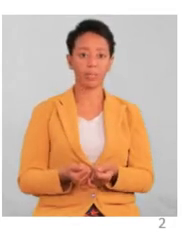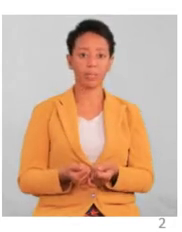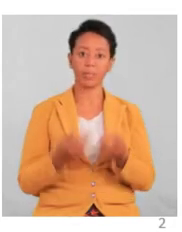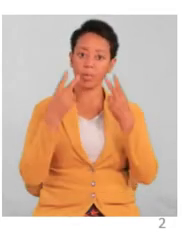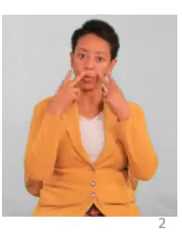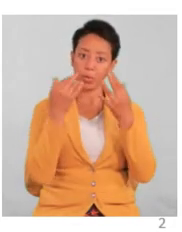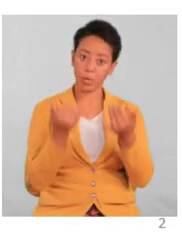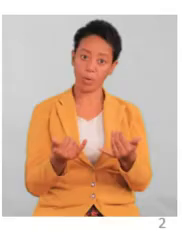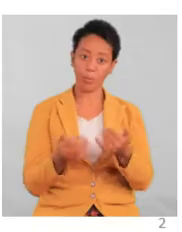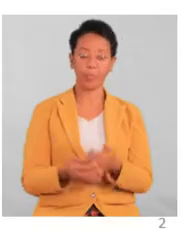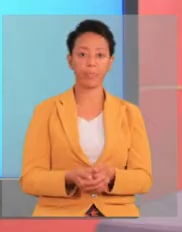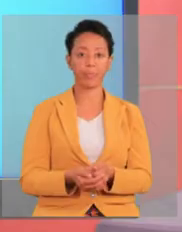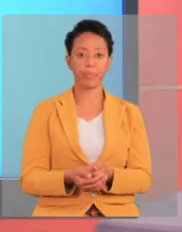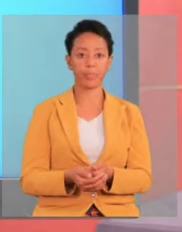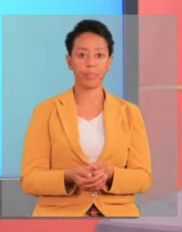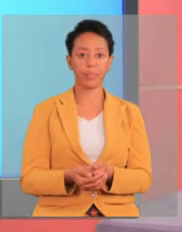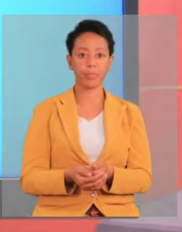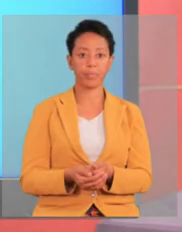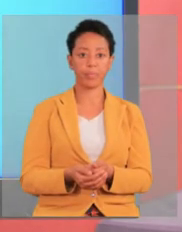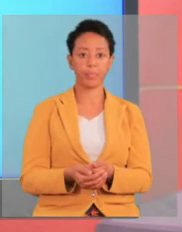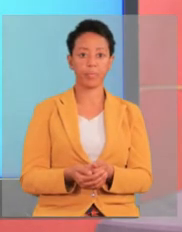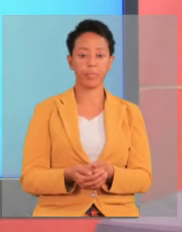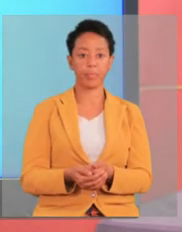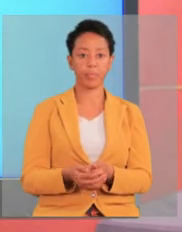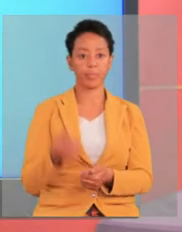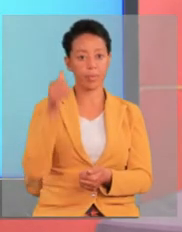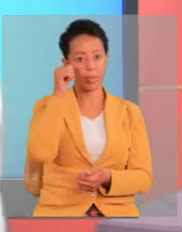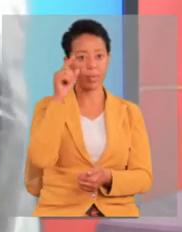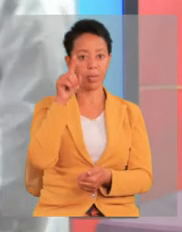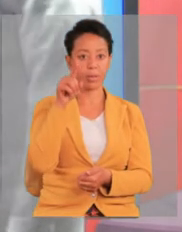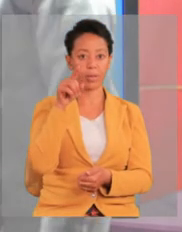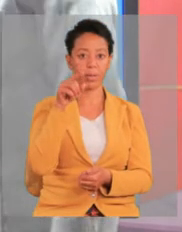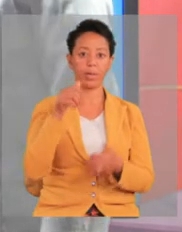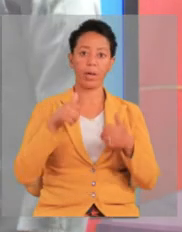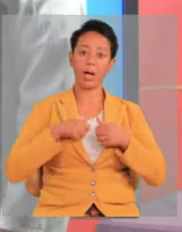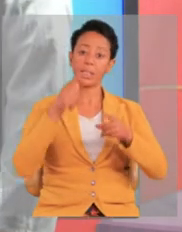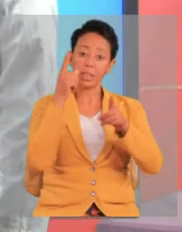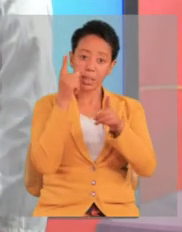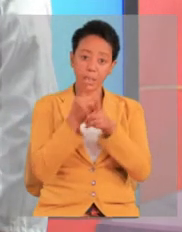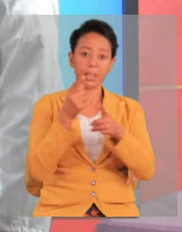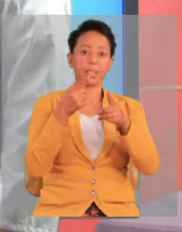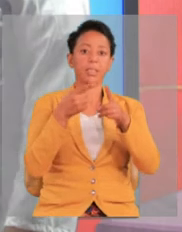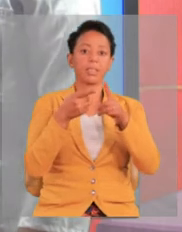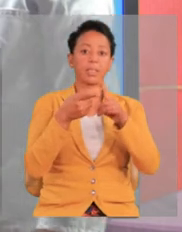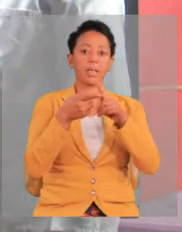look now, there is just, he has just come,